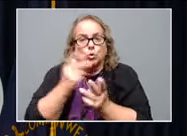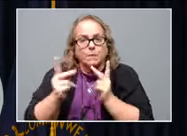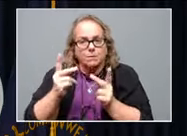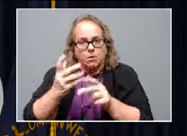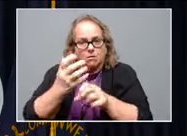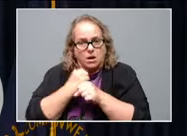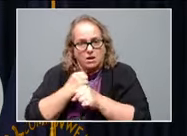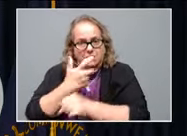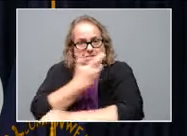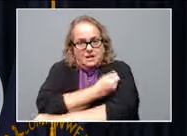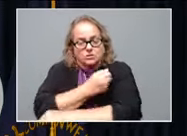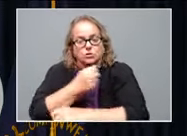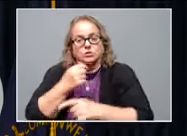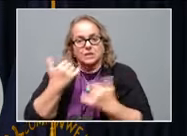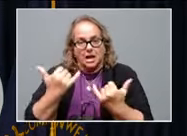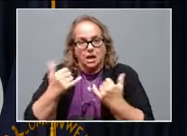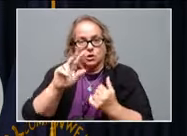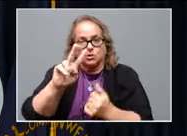to